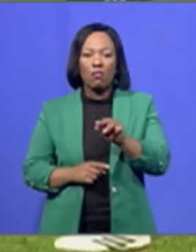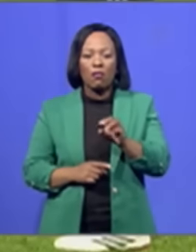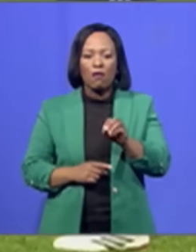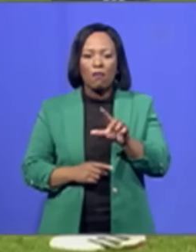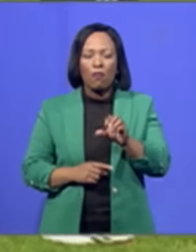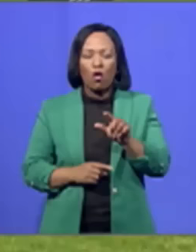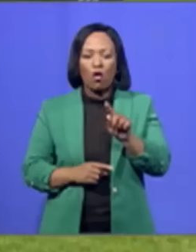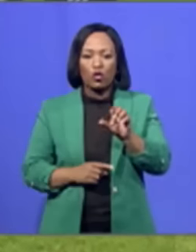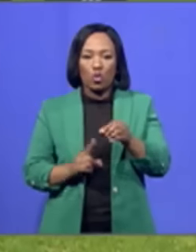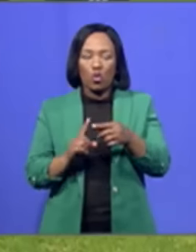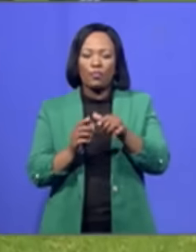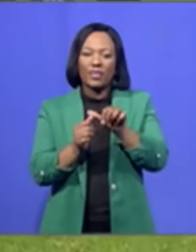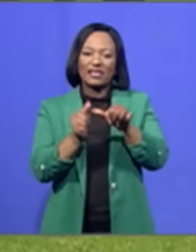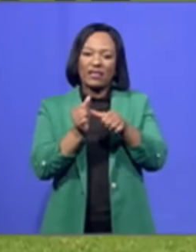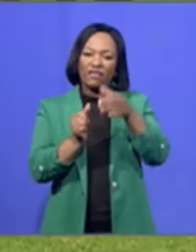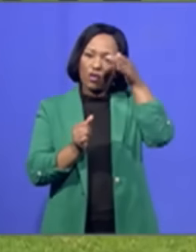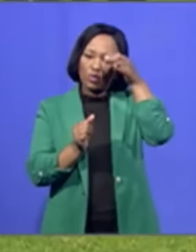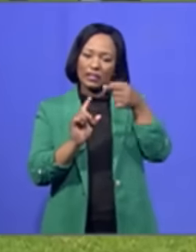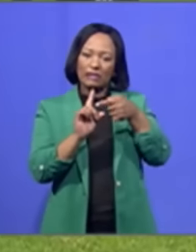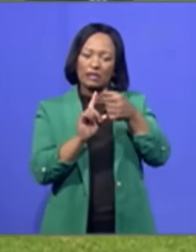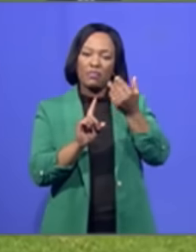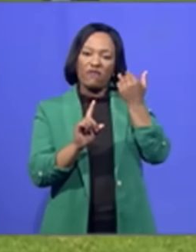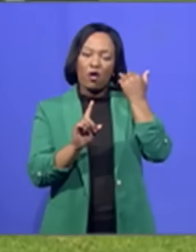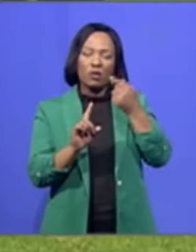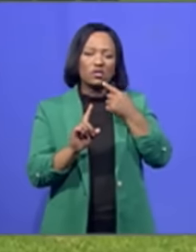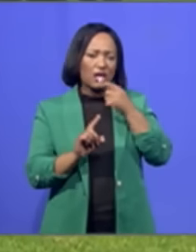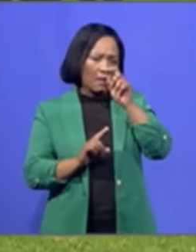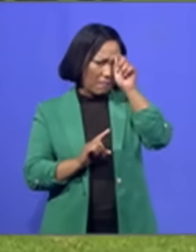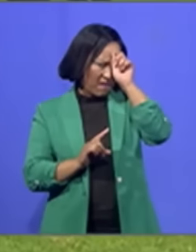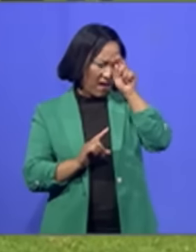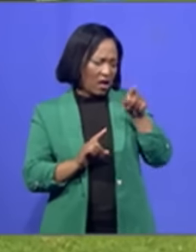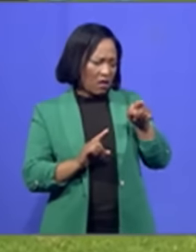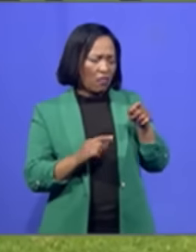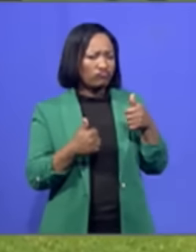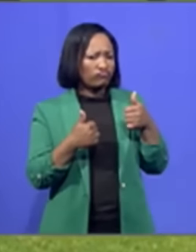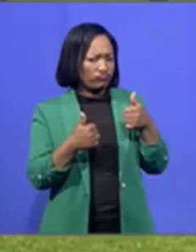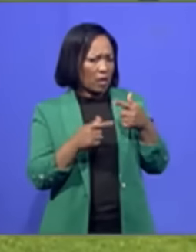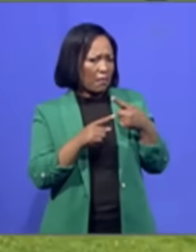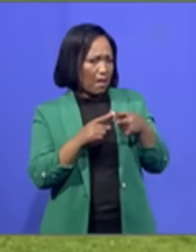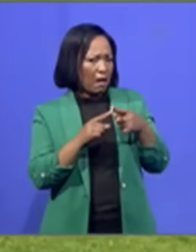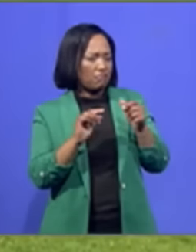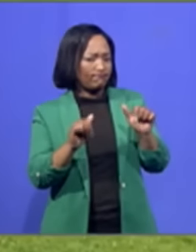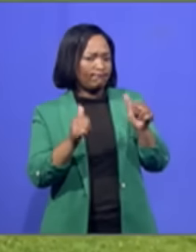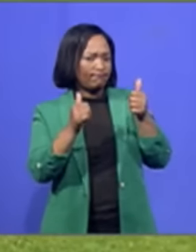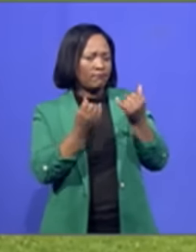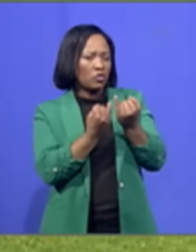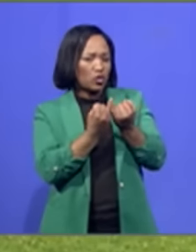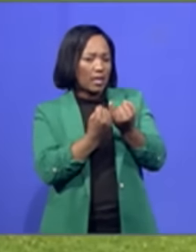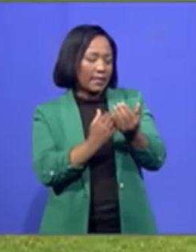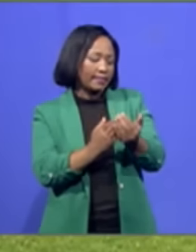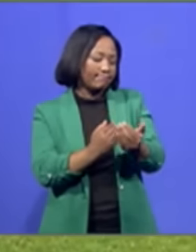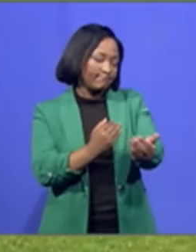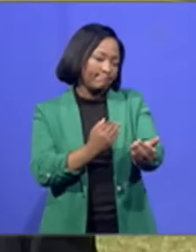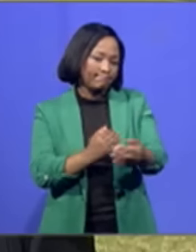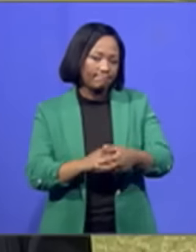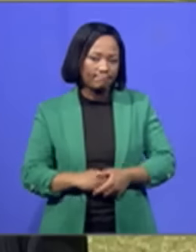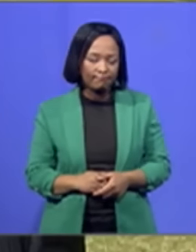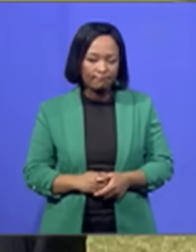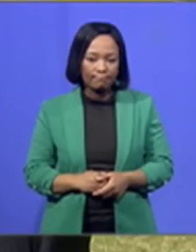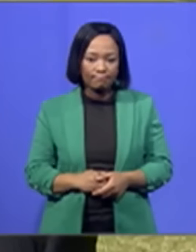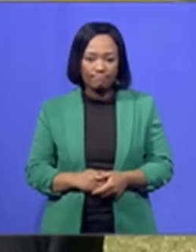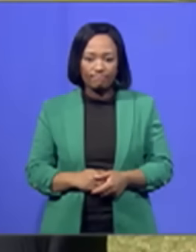2002 gomme o re Bafana Bafana ba na le bokgoni bja go ka raloka gabotse mo tournamenteng eo e tlago. We